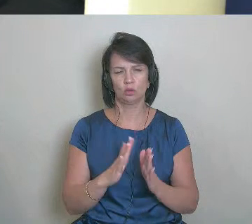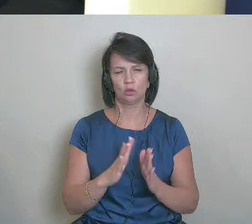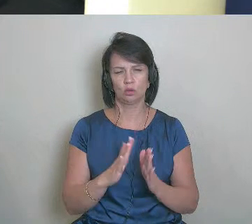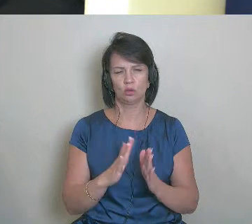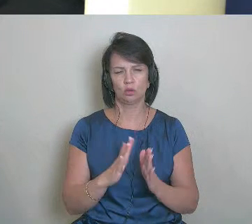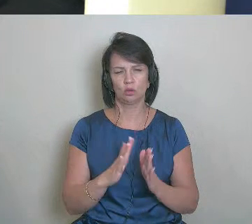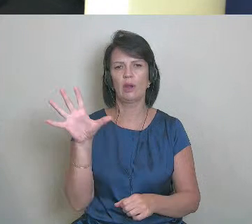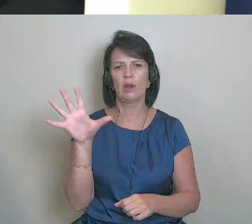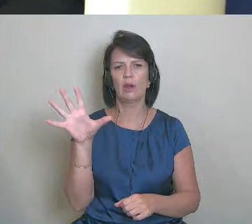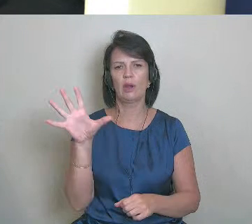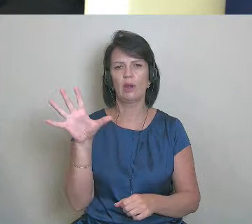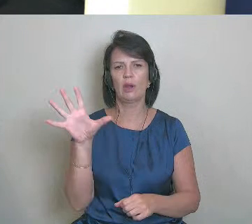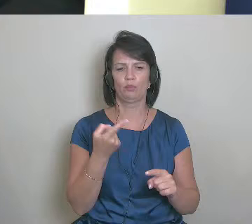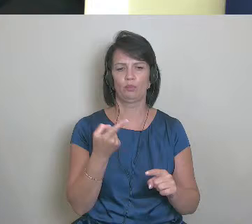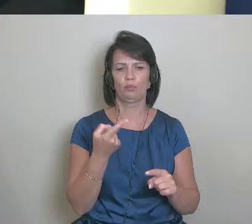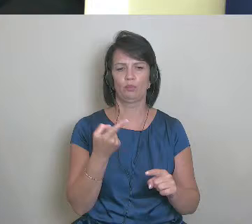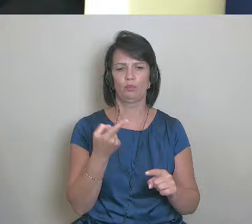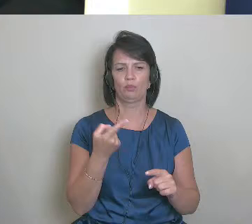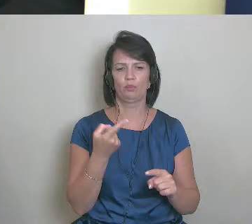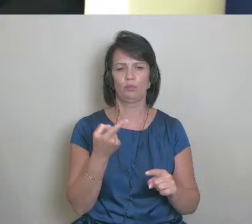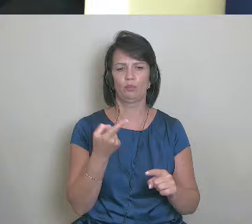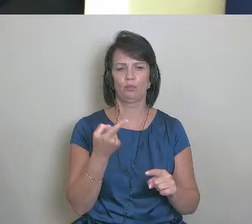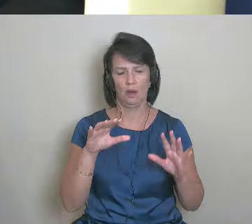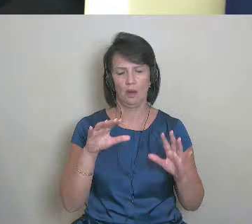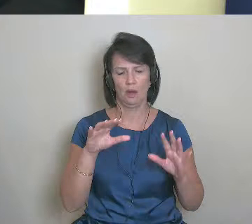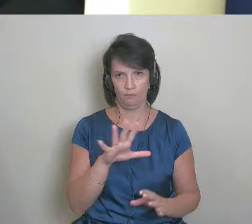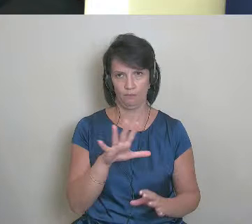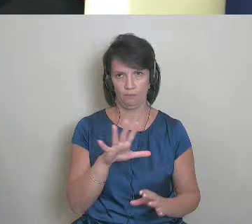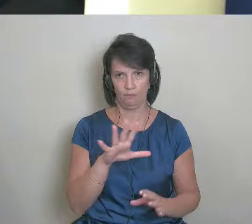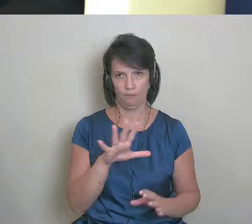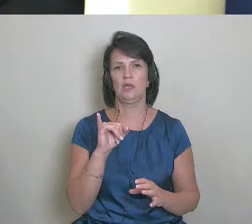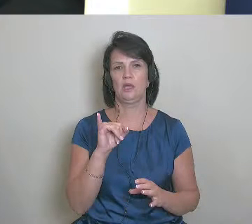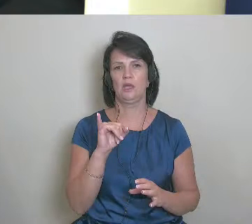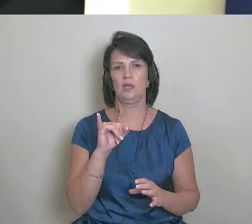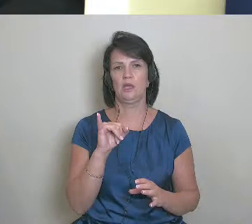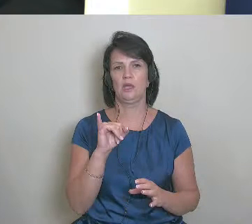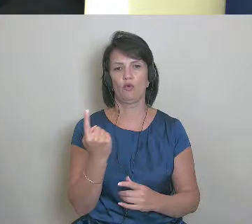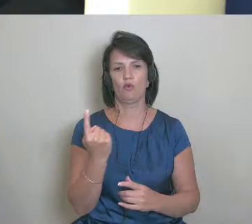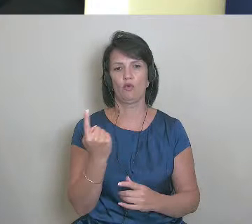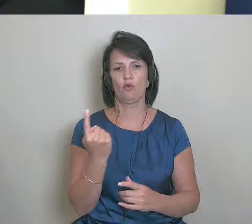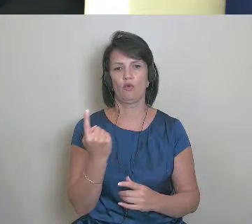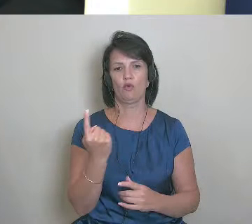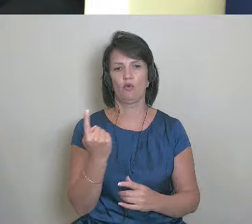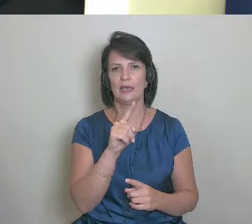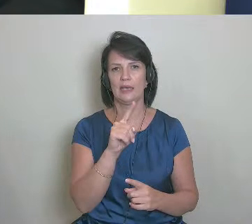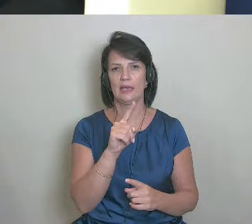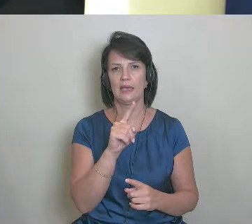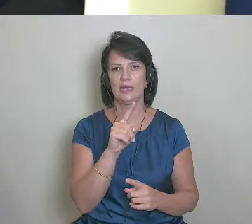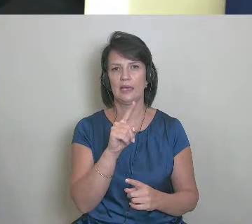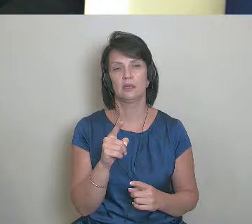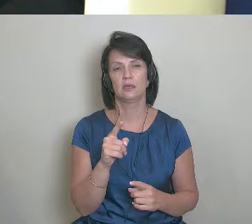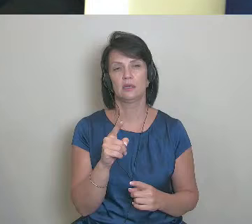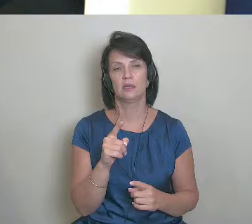Other state authorities will do their best to make sure that the elections are held, and again,